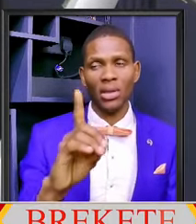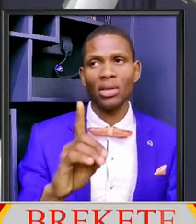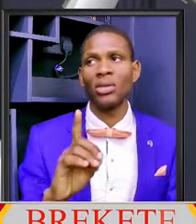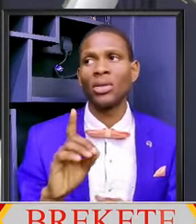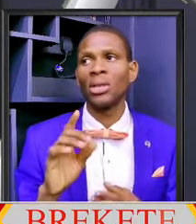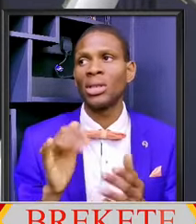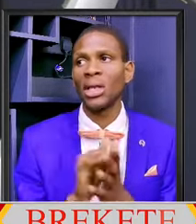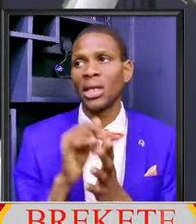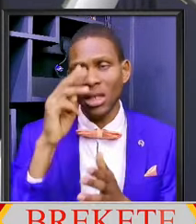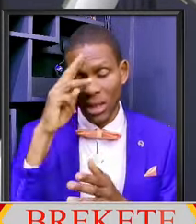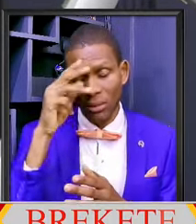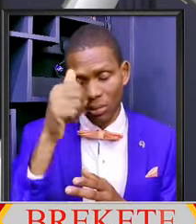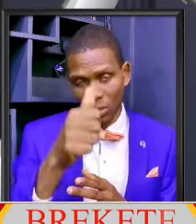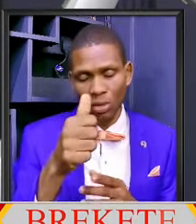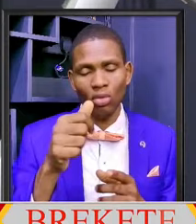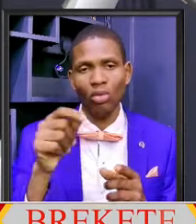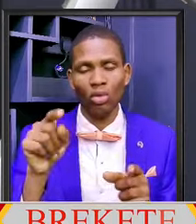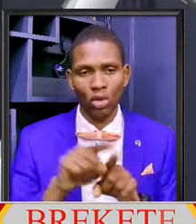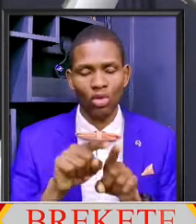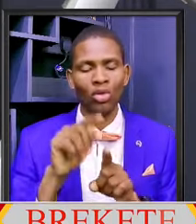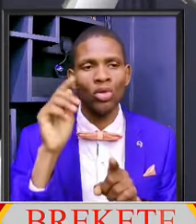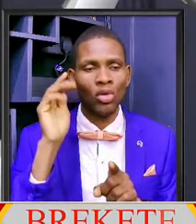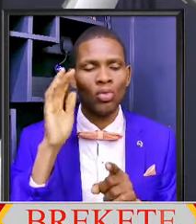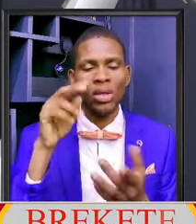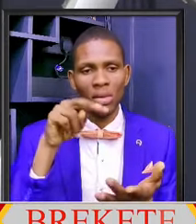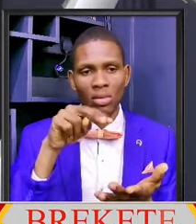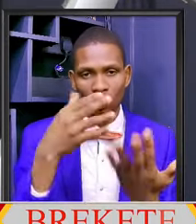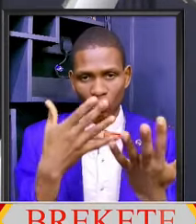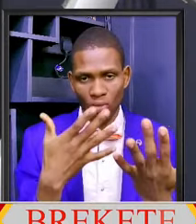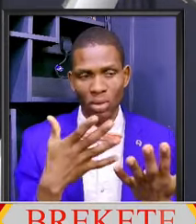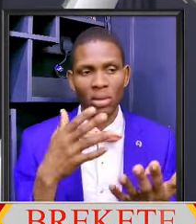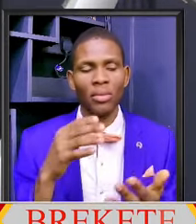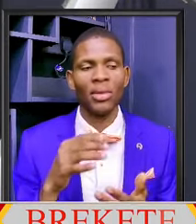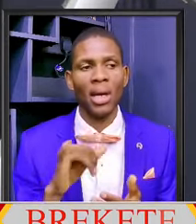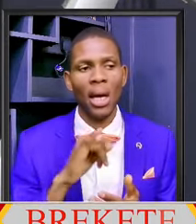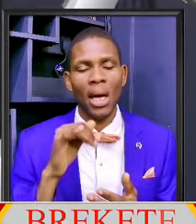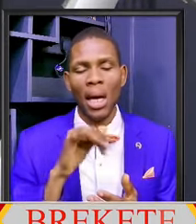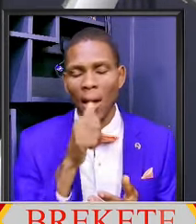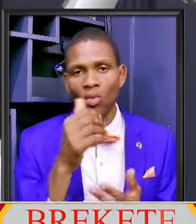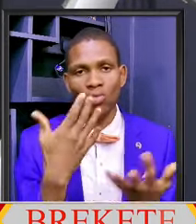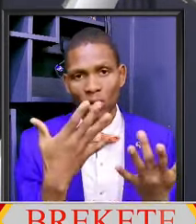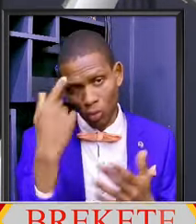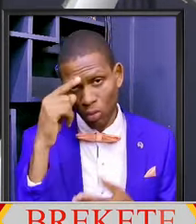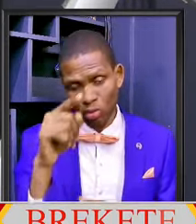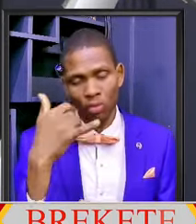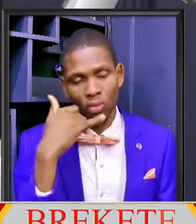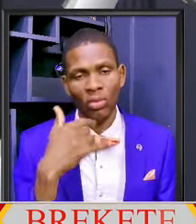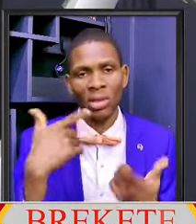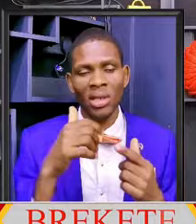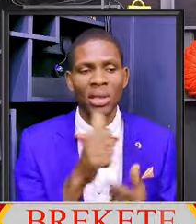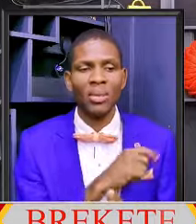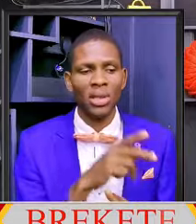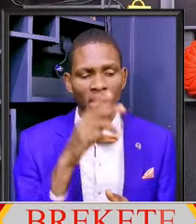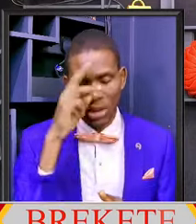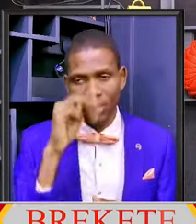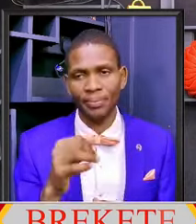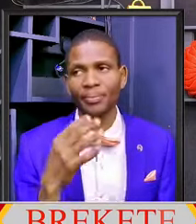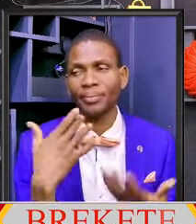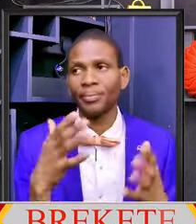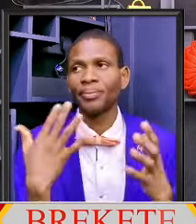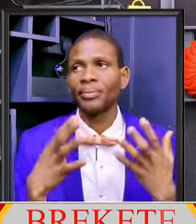to stay on standby. Thank you very much. I dey wait for you. Okay, sir. Okay. Make we appreciate Abiola.